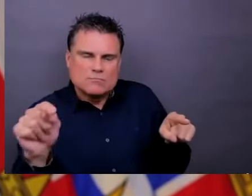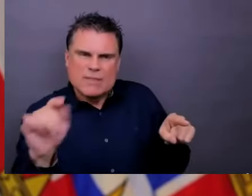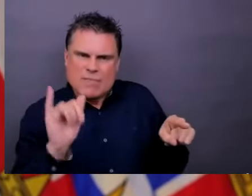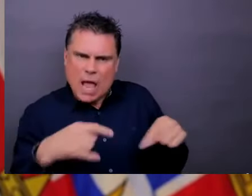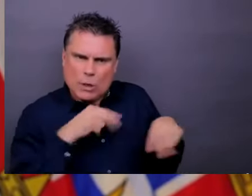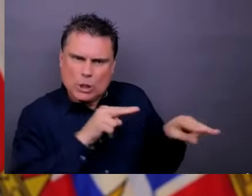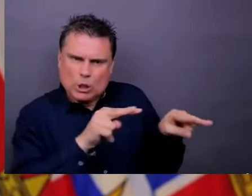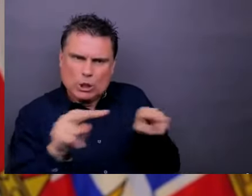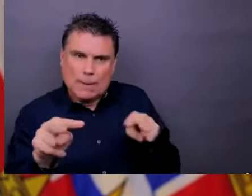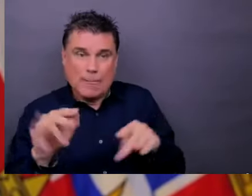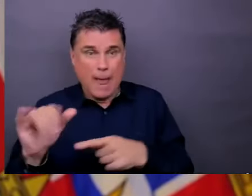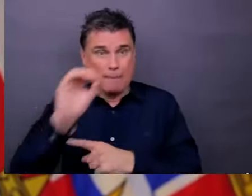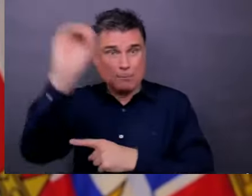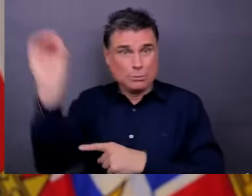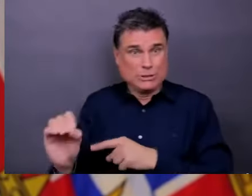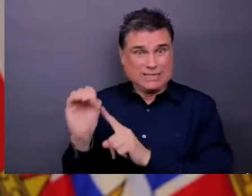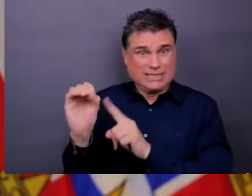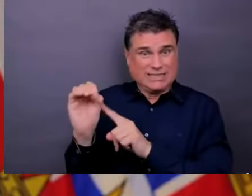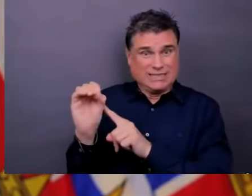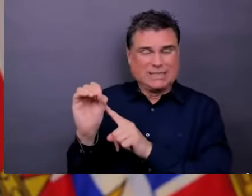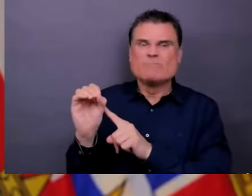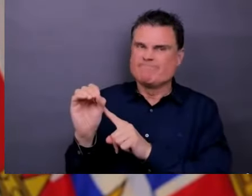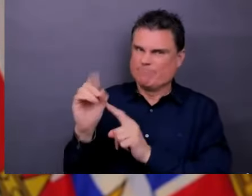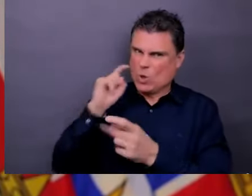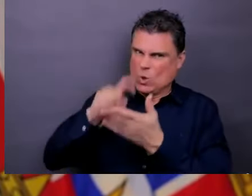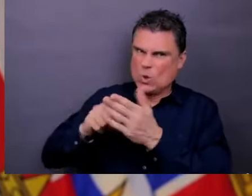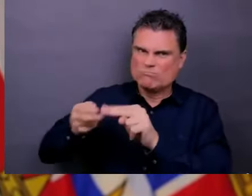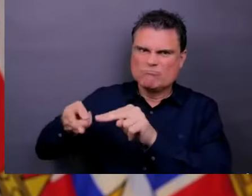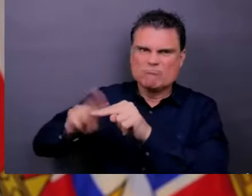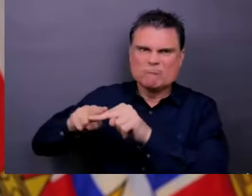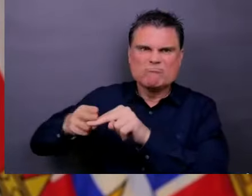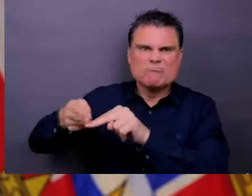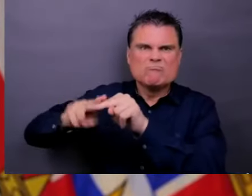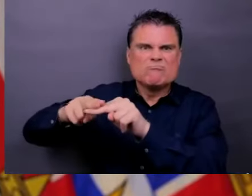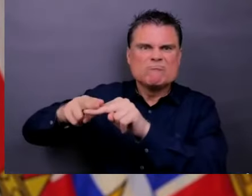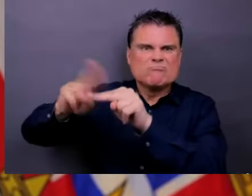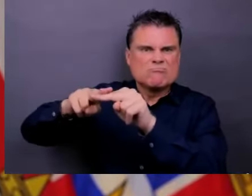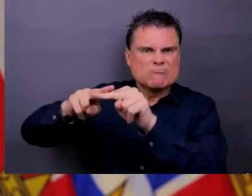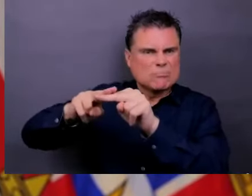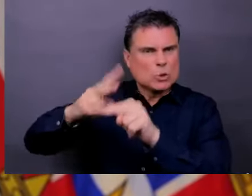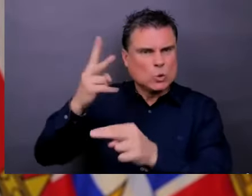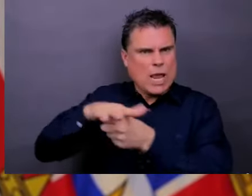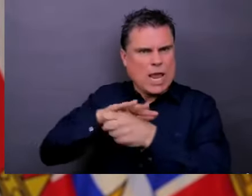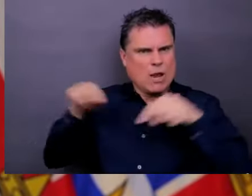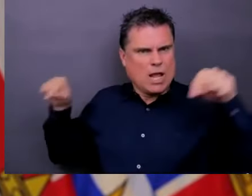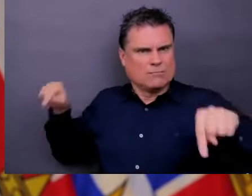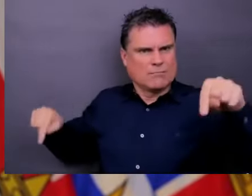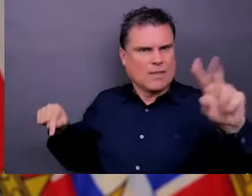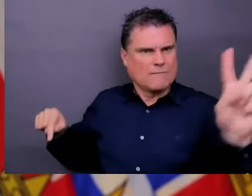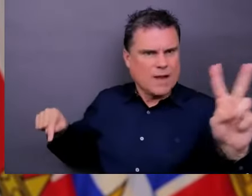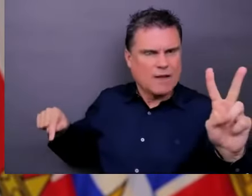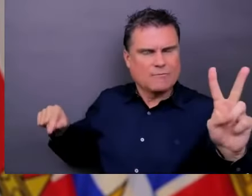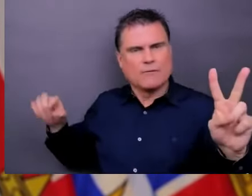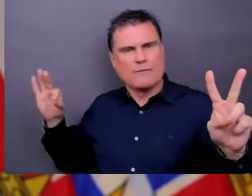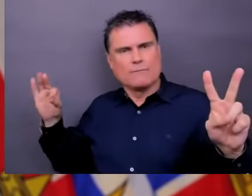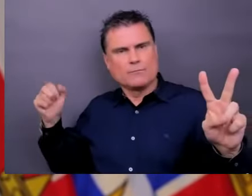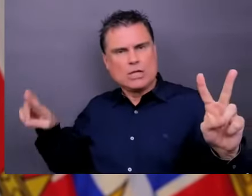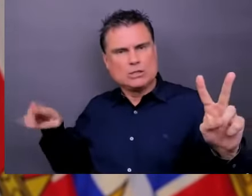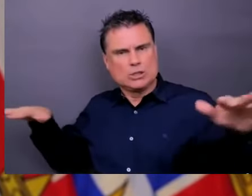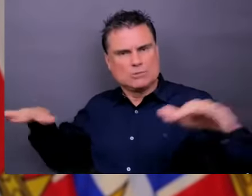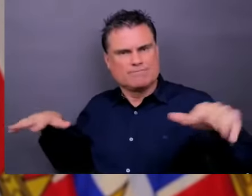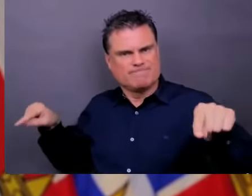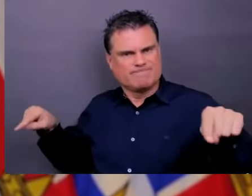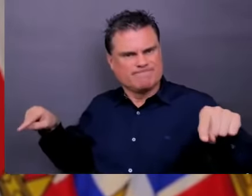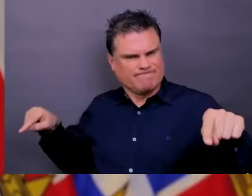we monitor for, that we present in our modeling data, is that reproductive number. And we want it to be consistently